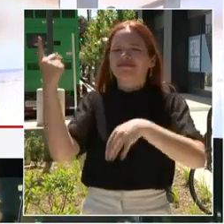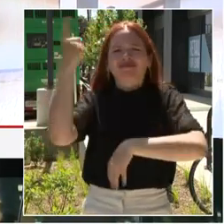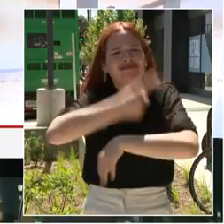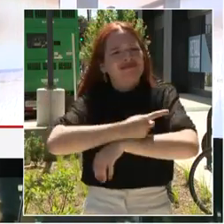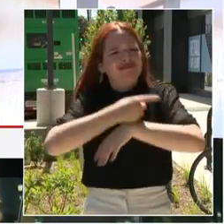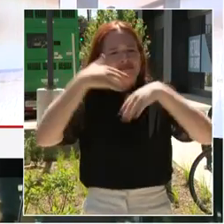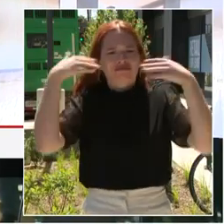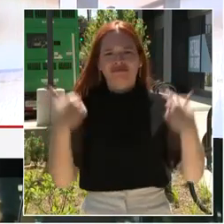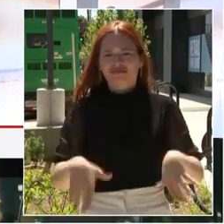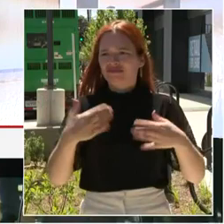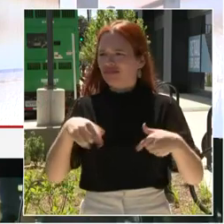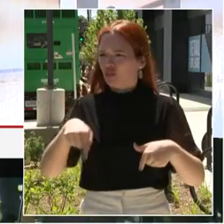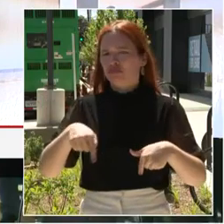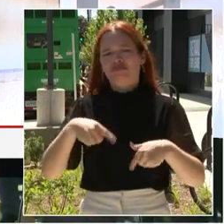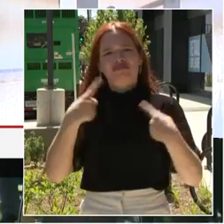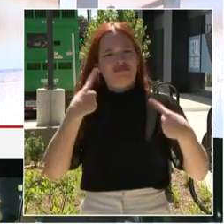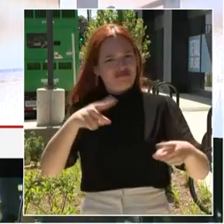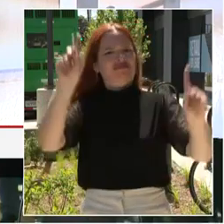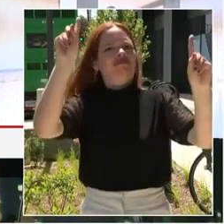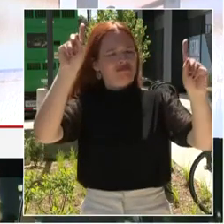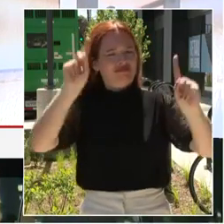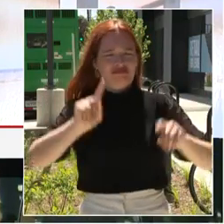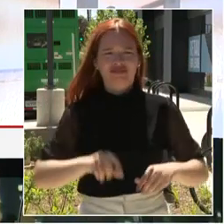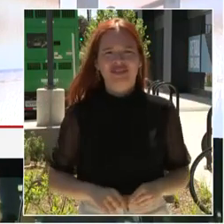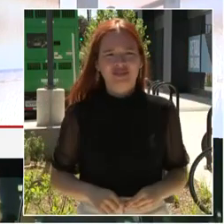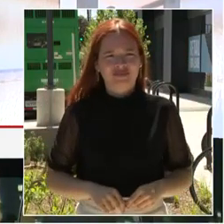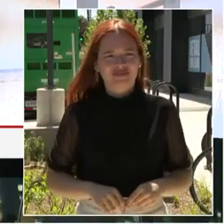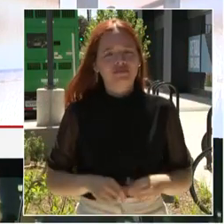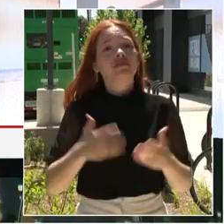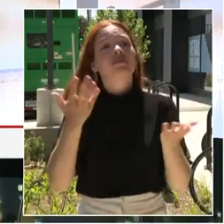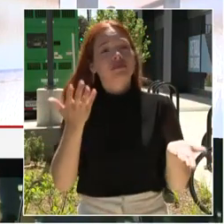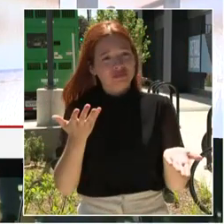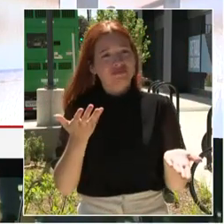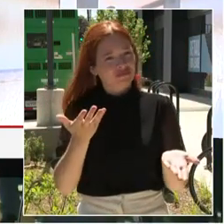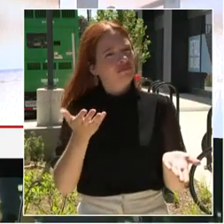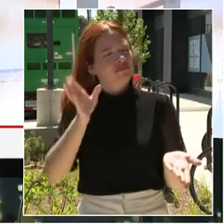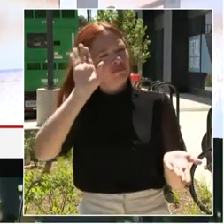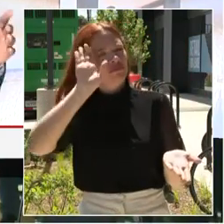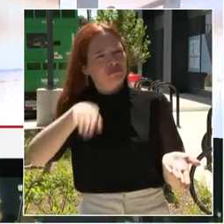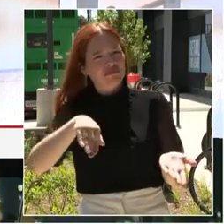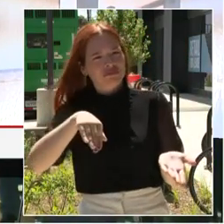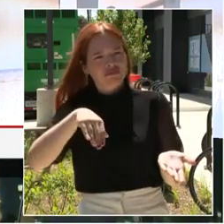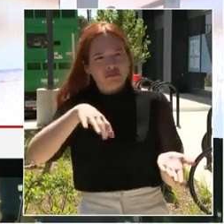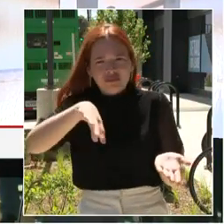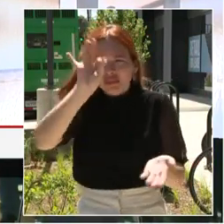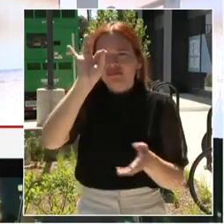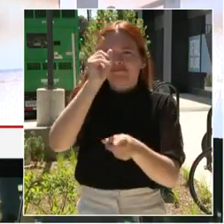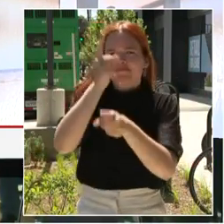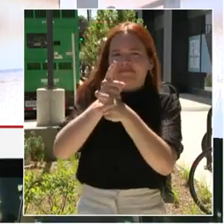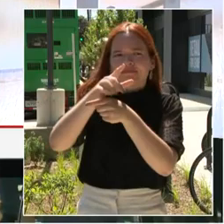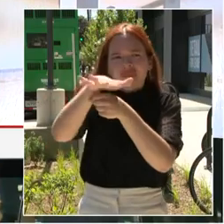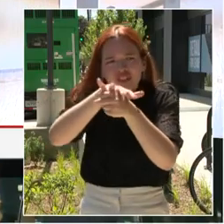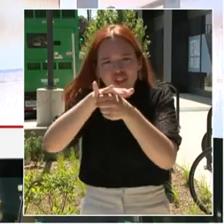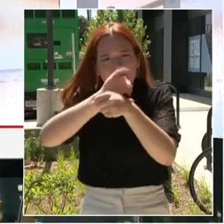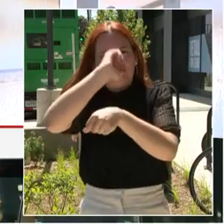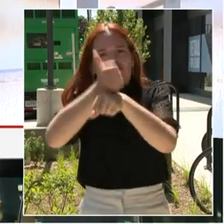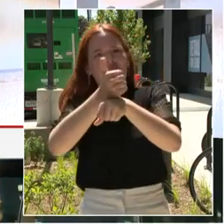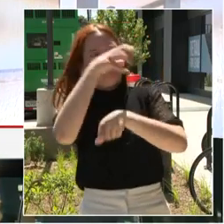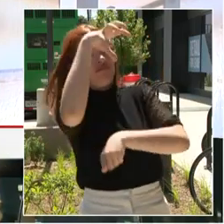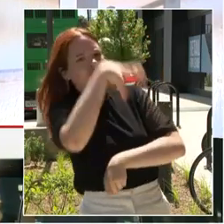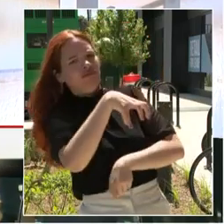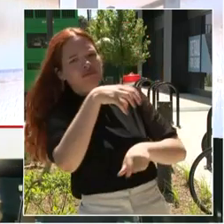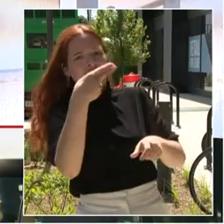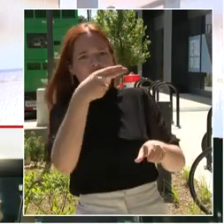in locating its sizable workforce in intentional places. That's why in 2019, Mayor Bowser signed a mayor's